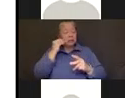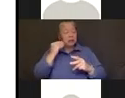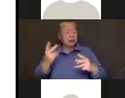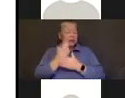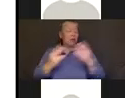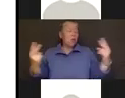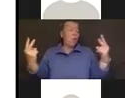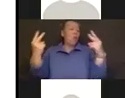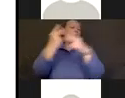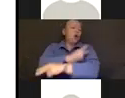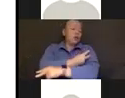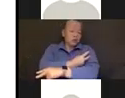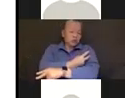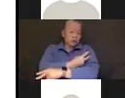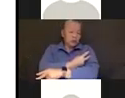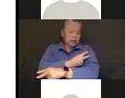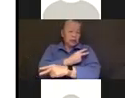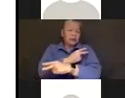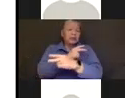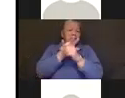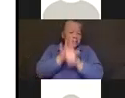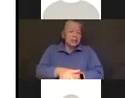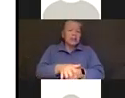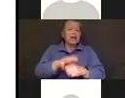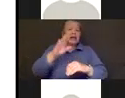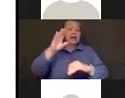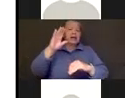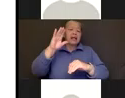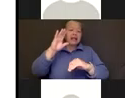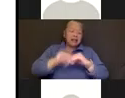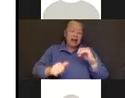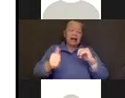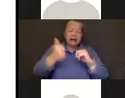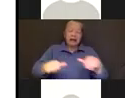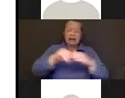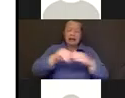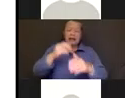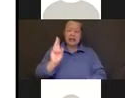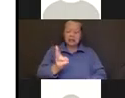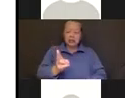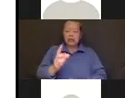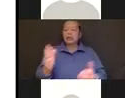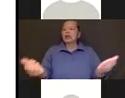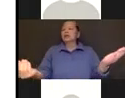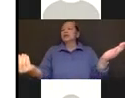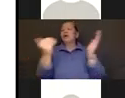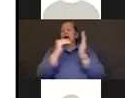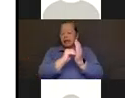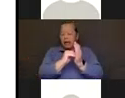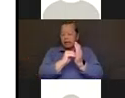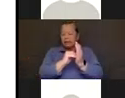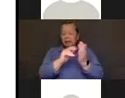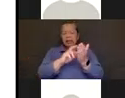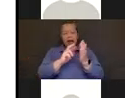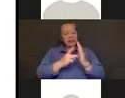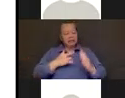has to offer. So again, being okay in my body, in all